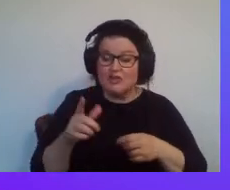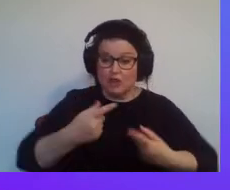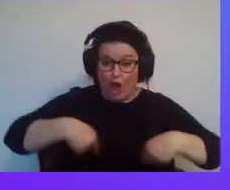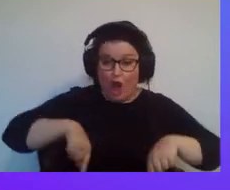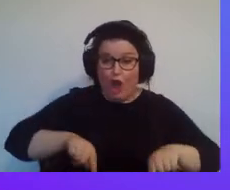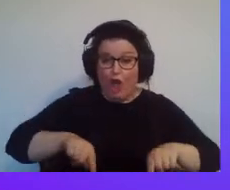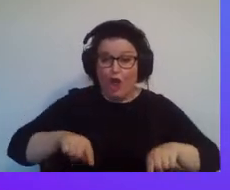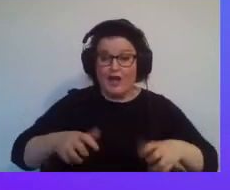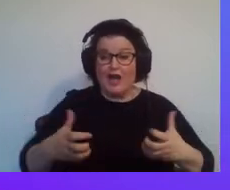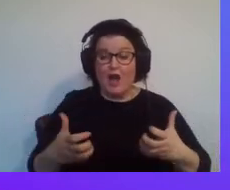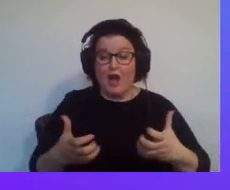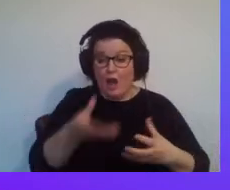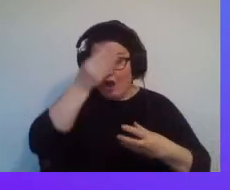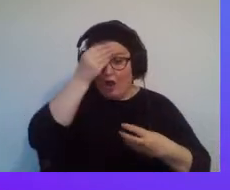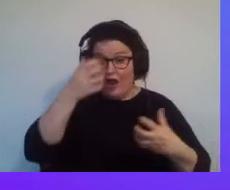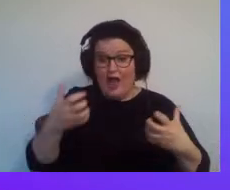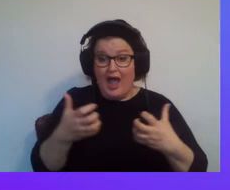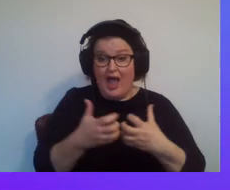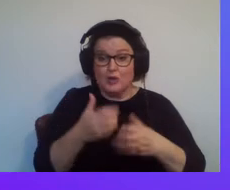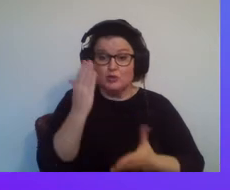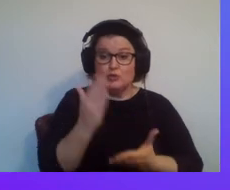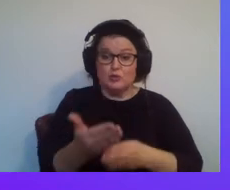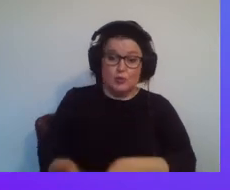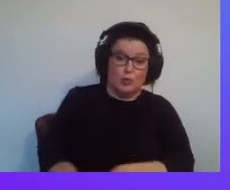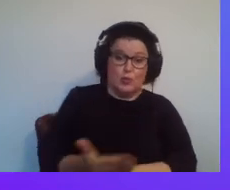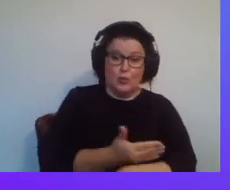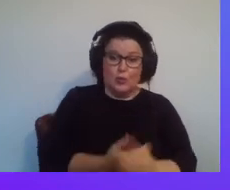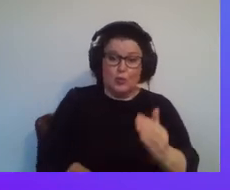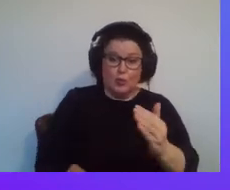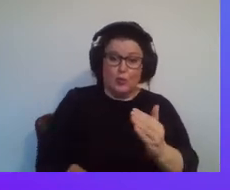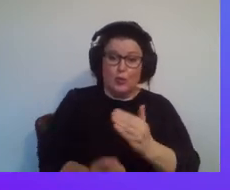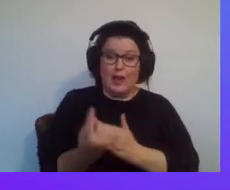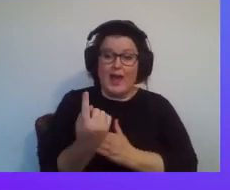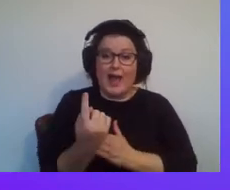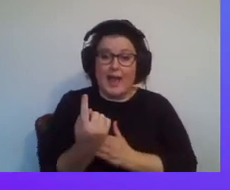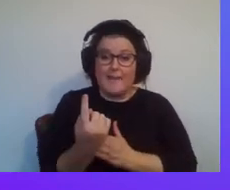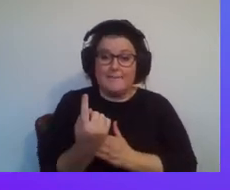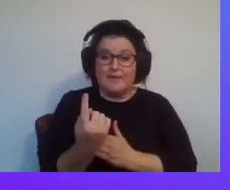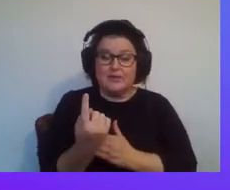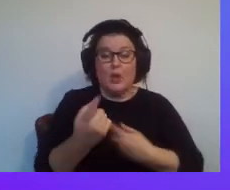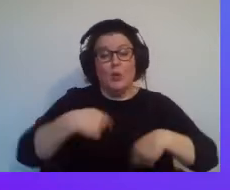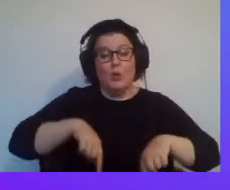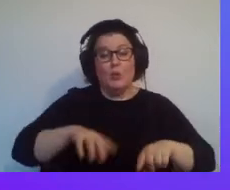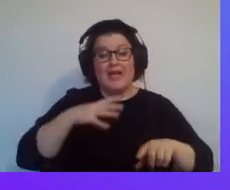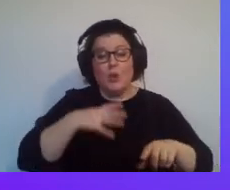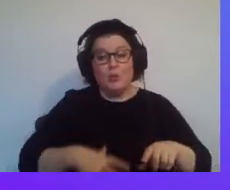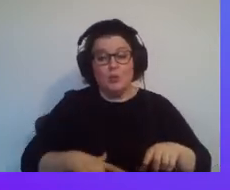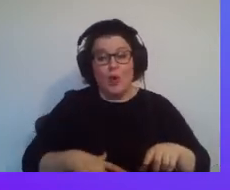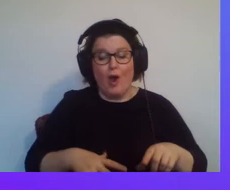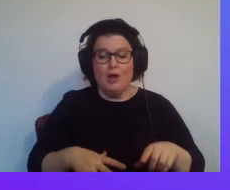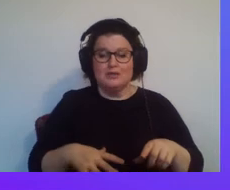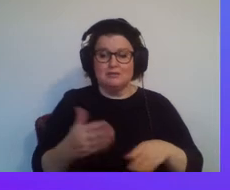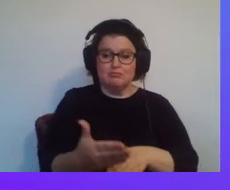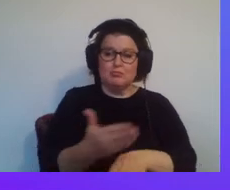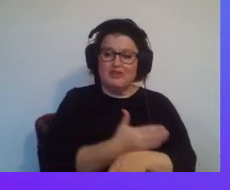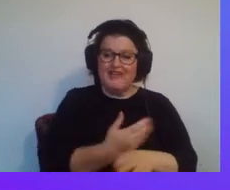are today with this acceleration of a preventative treatment. We always hear prevention is better than cure. And what